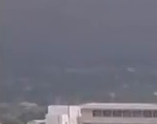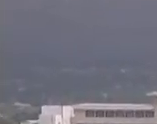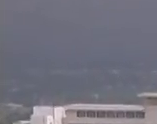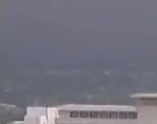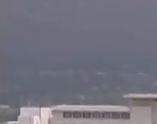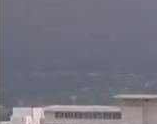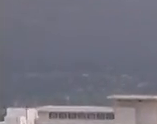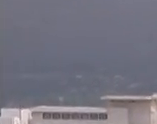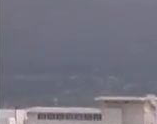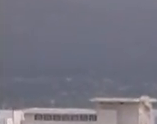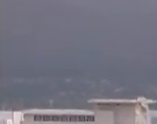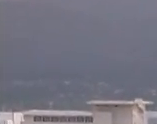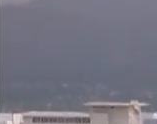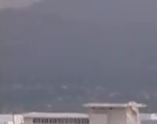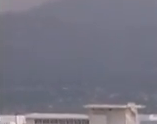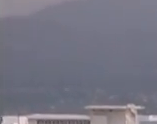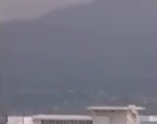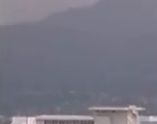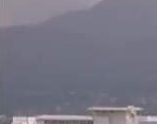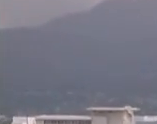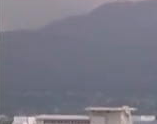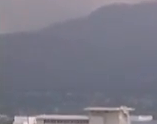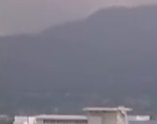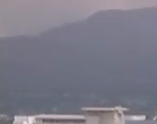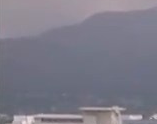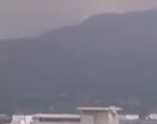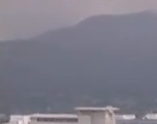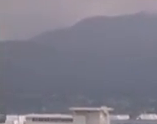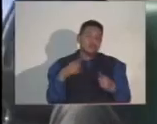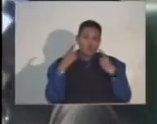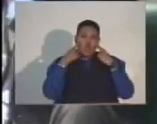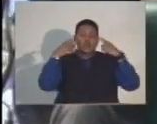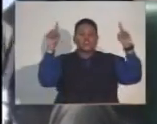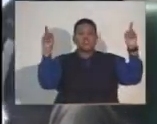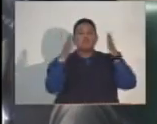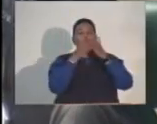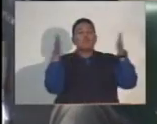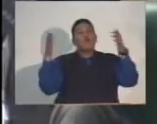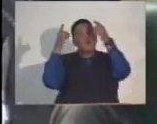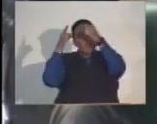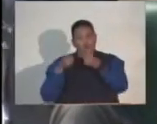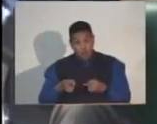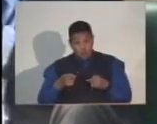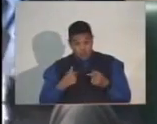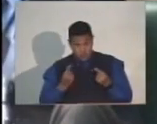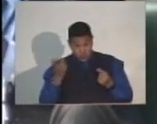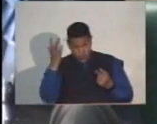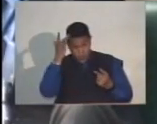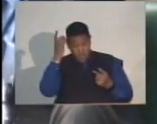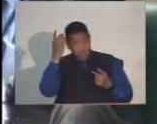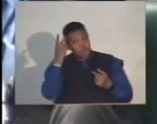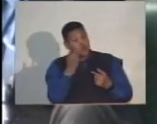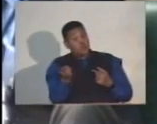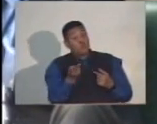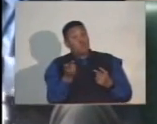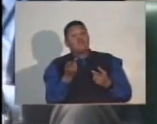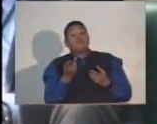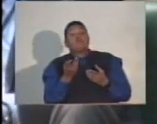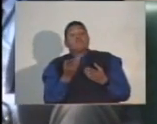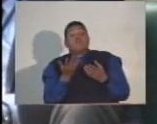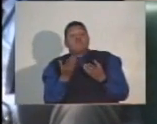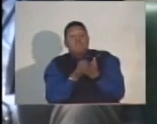and services that are convenient to them and sustainable to the provider. We're going to do this because improved financial inclusion